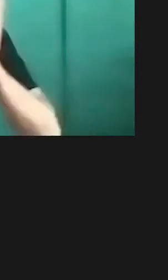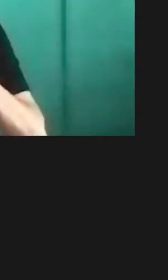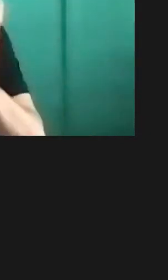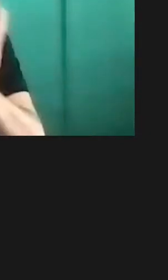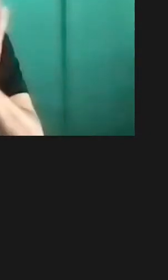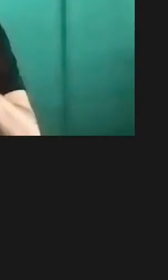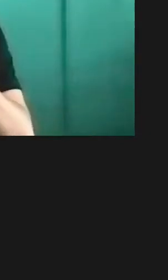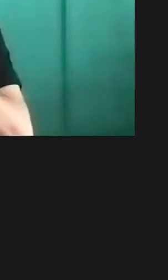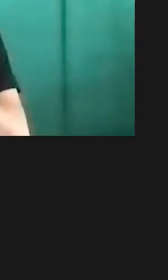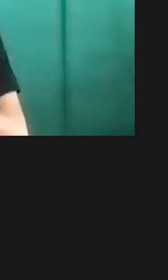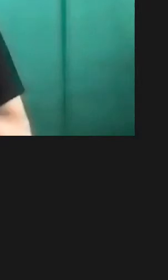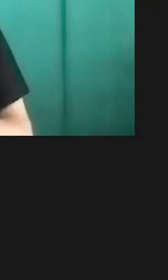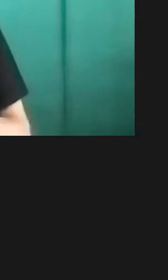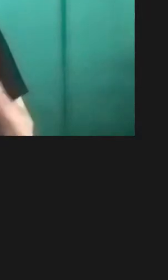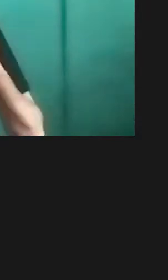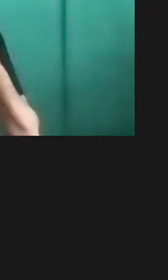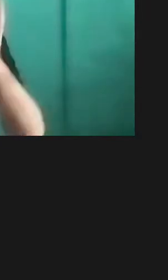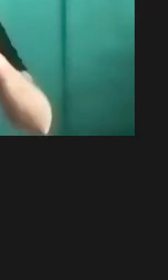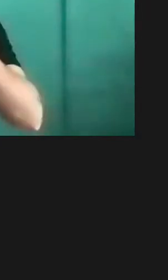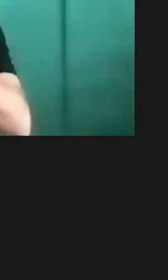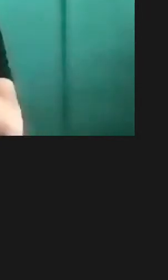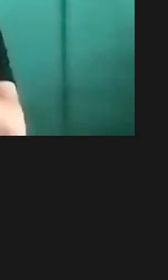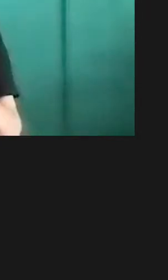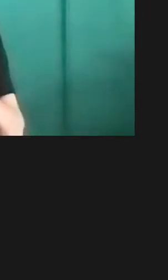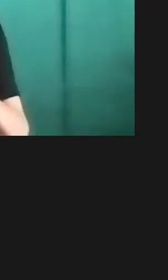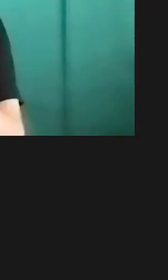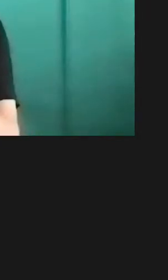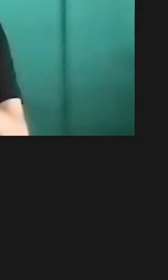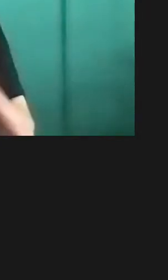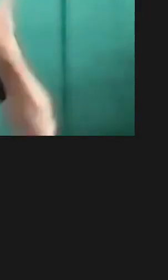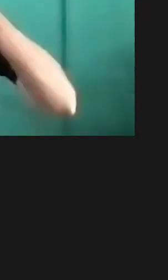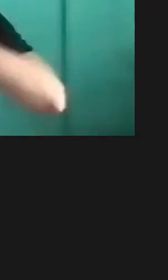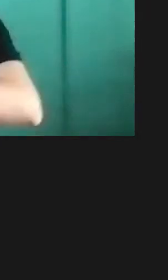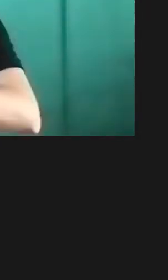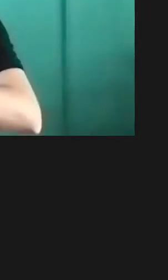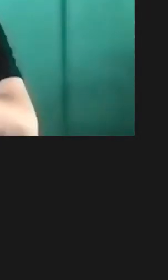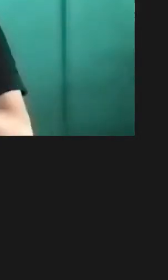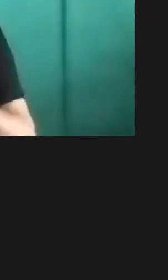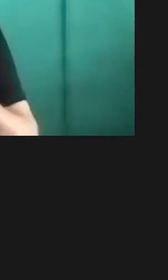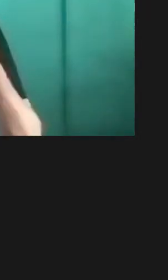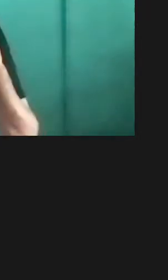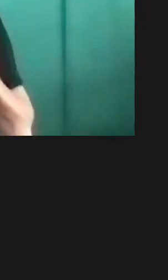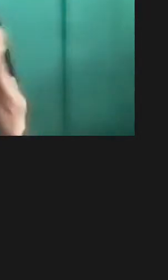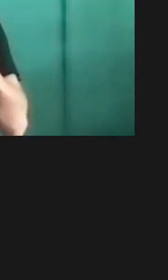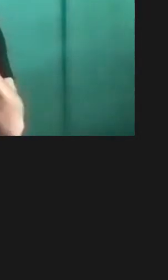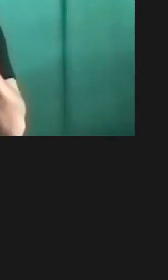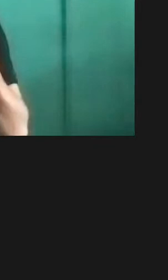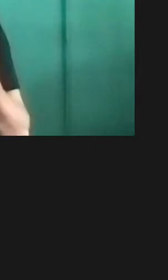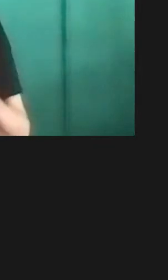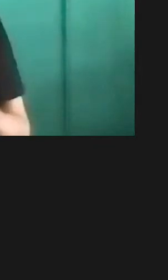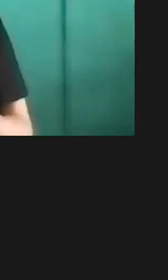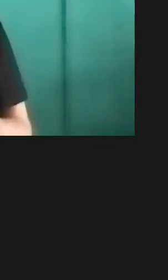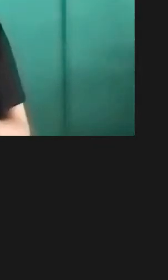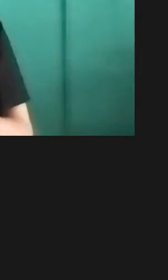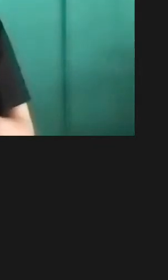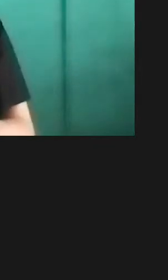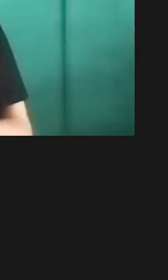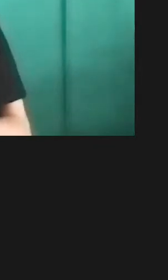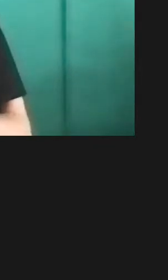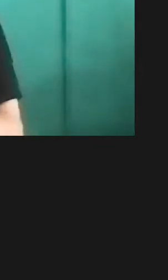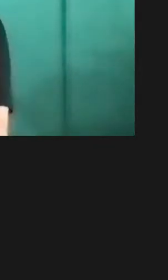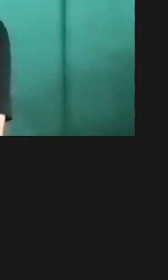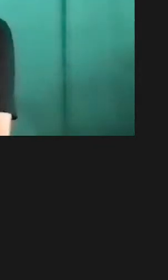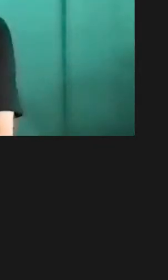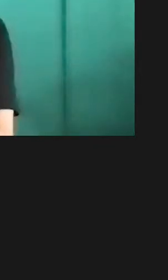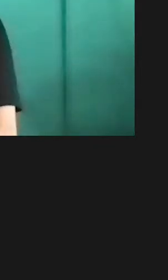as we say, that is so much needed in mental health. Thanks also for bringing to us the financial